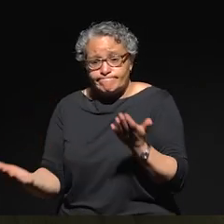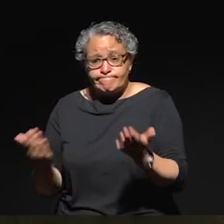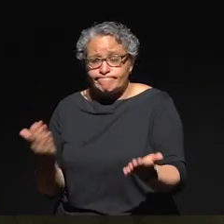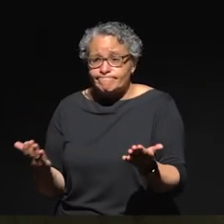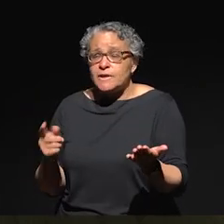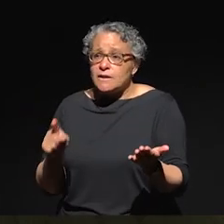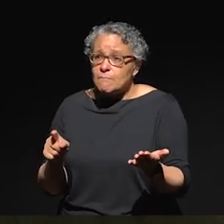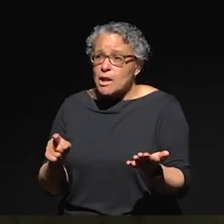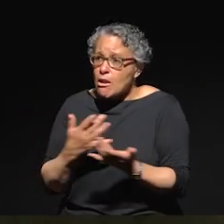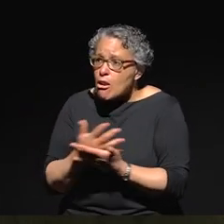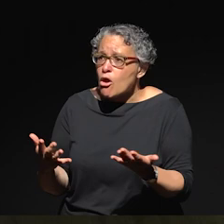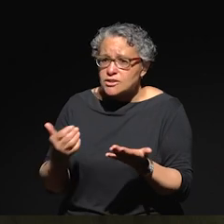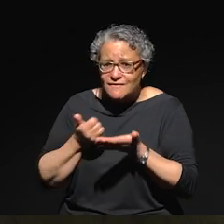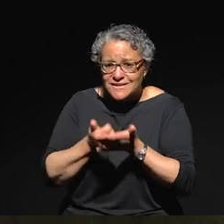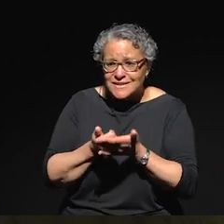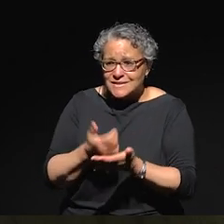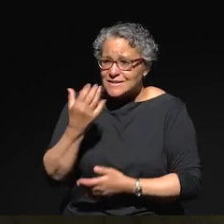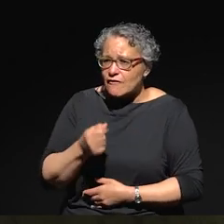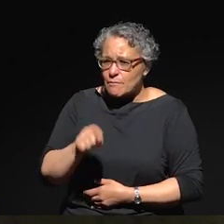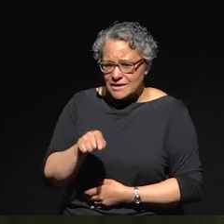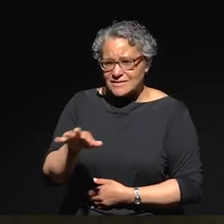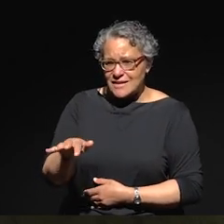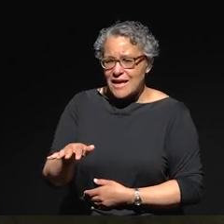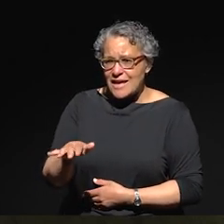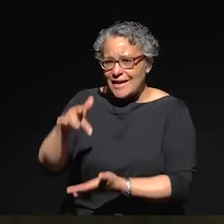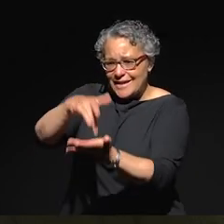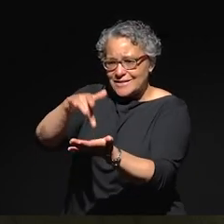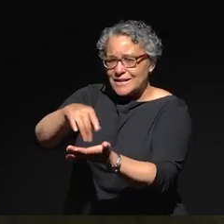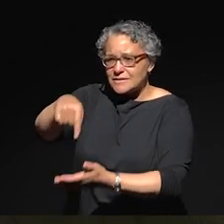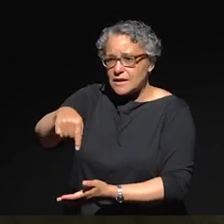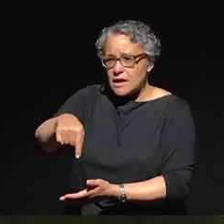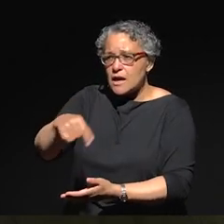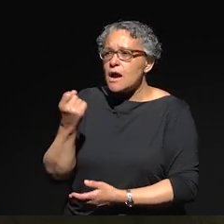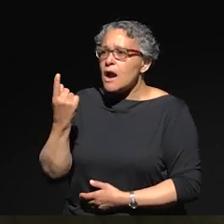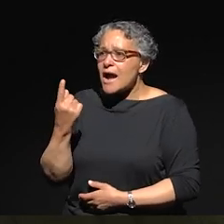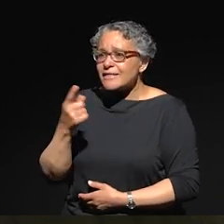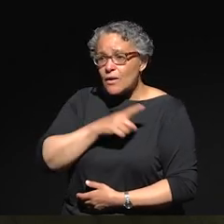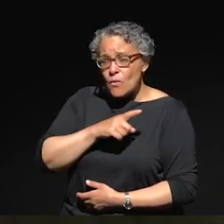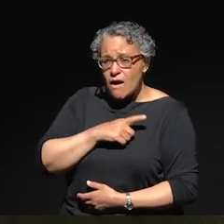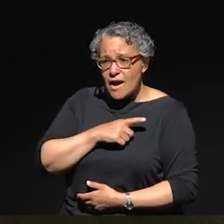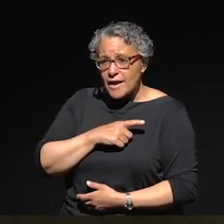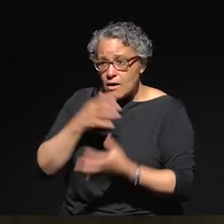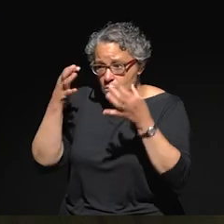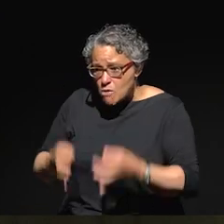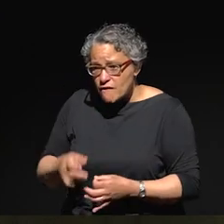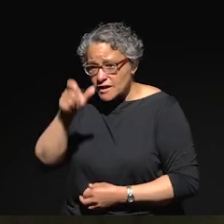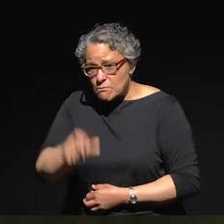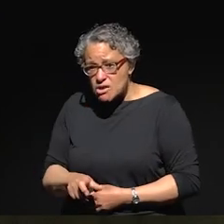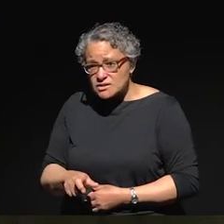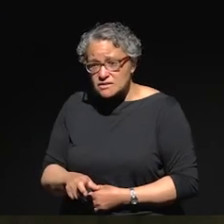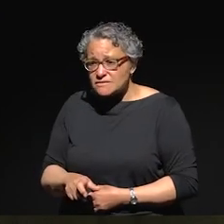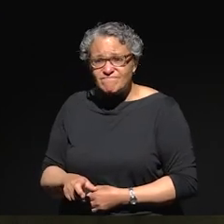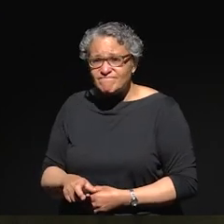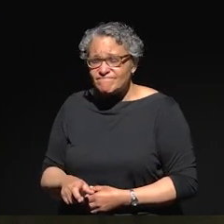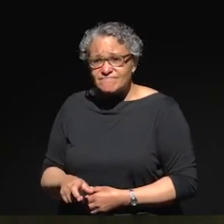of course there's been a lot of resistance to it, but he is there somehow at the center. And I think the reason is not so much that he was so perfect and whatever, blah, blah, blah, all those